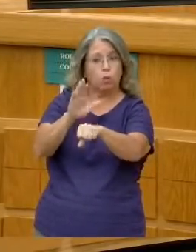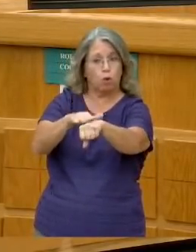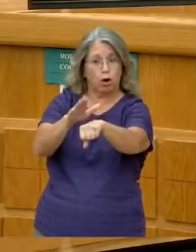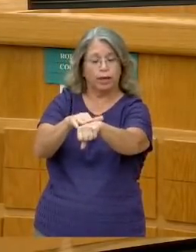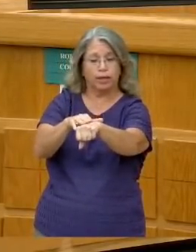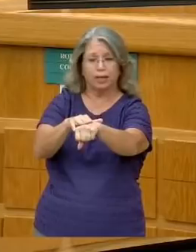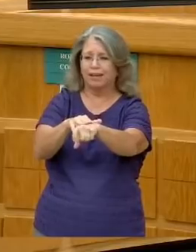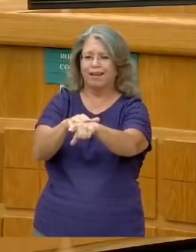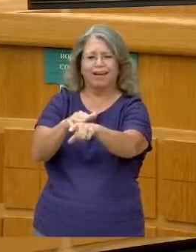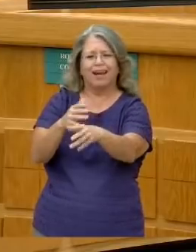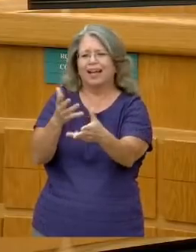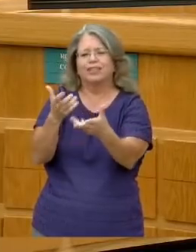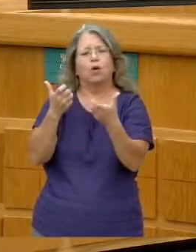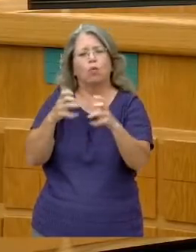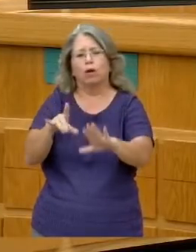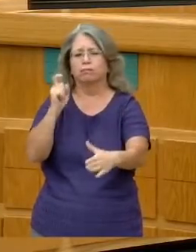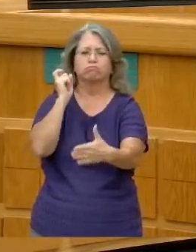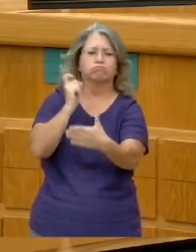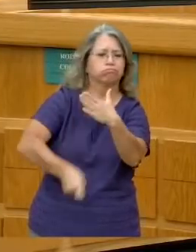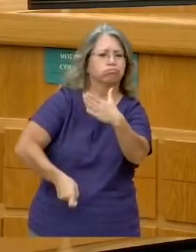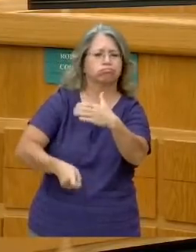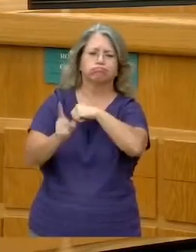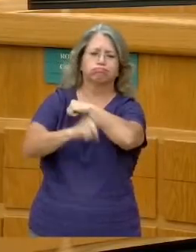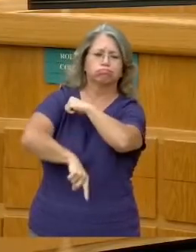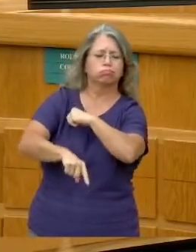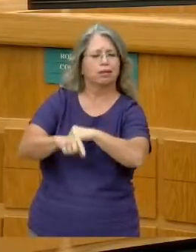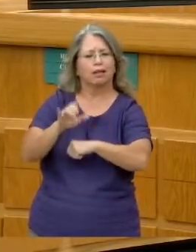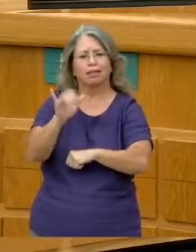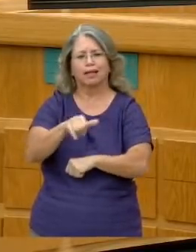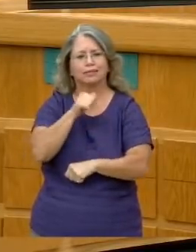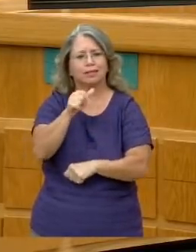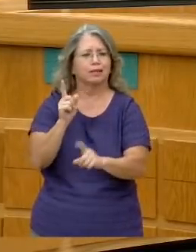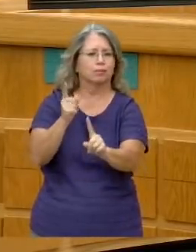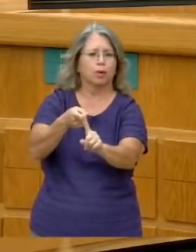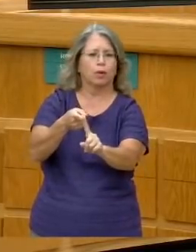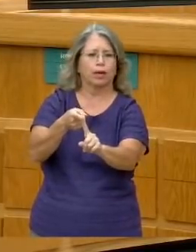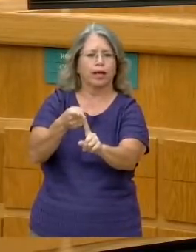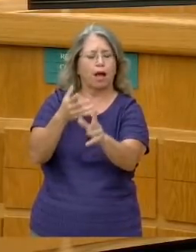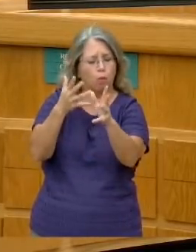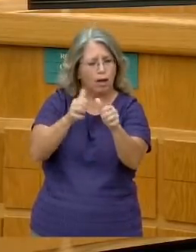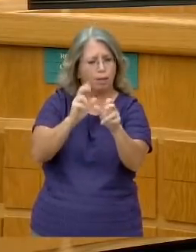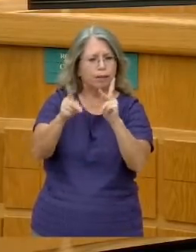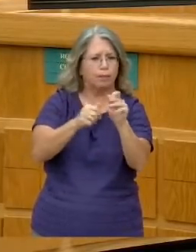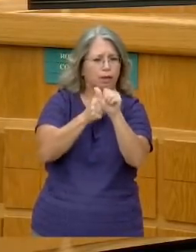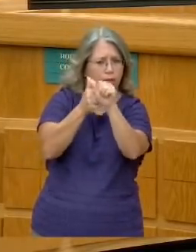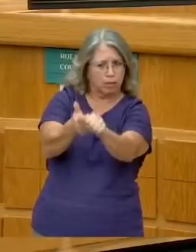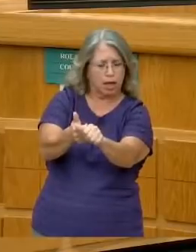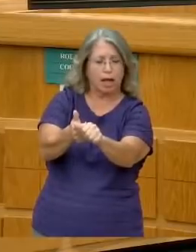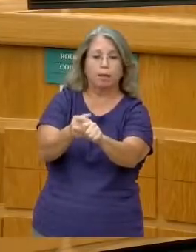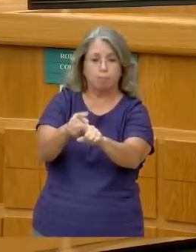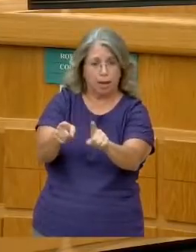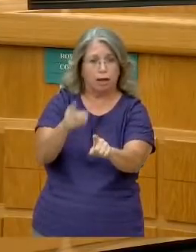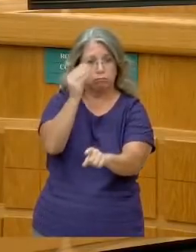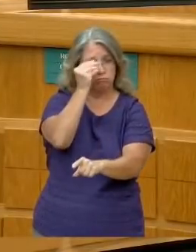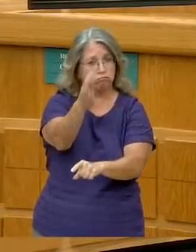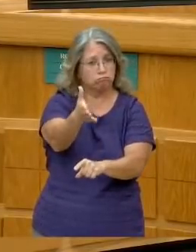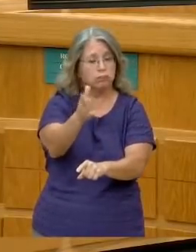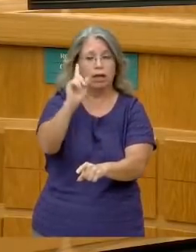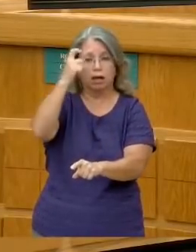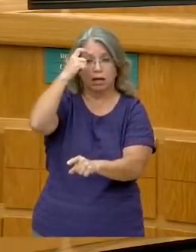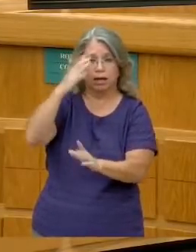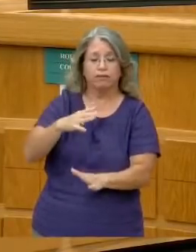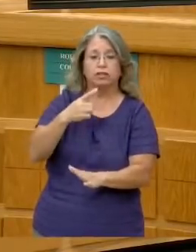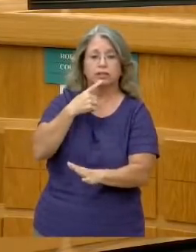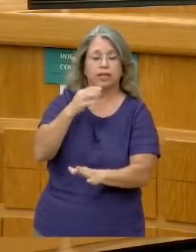We're not interested in levying fines or penalties. We're interested in compliance. But I can assure you, the governor has said if you